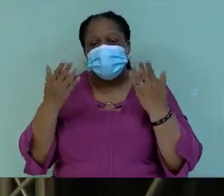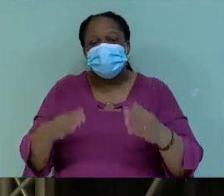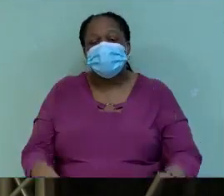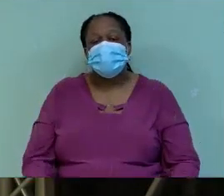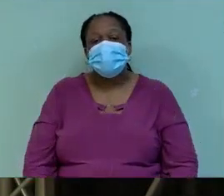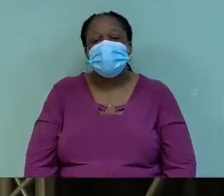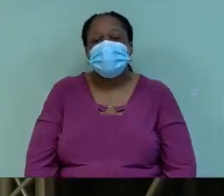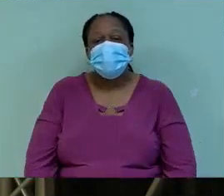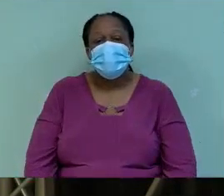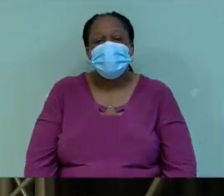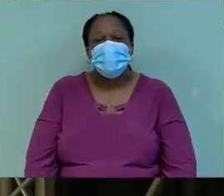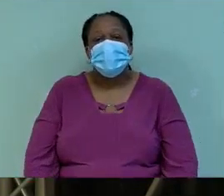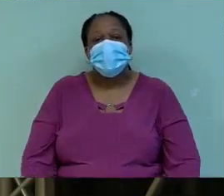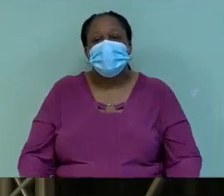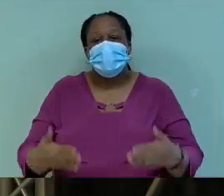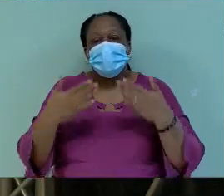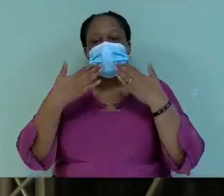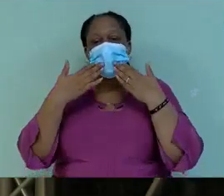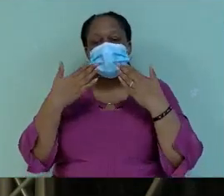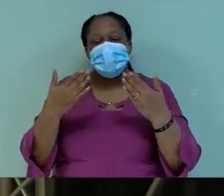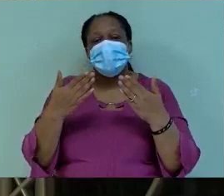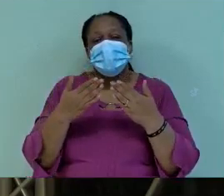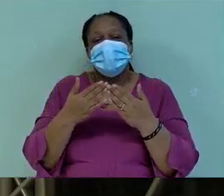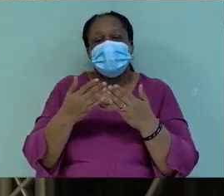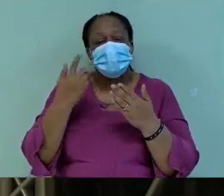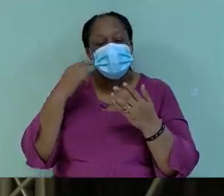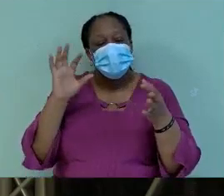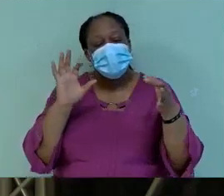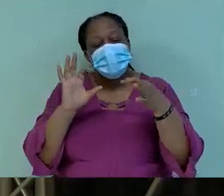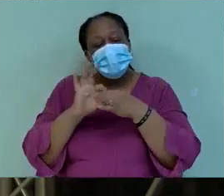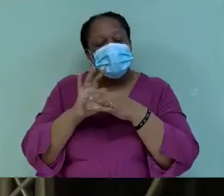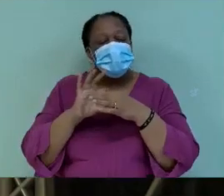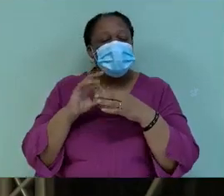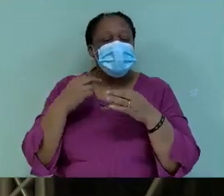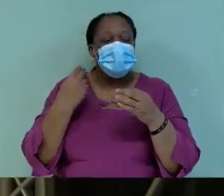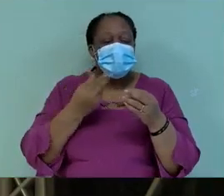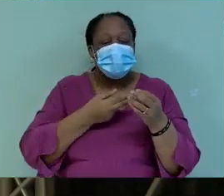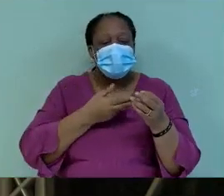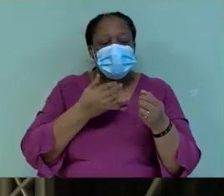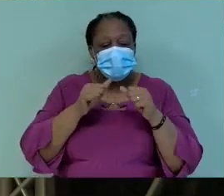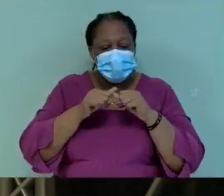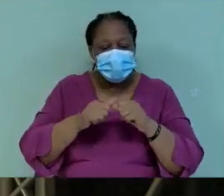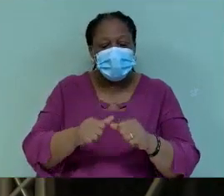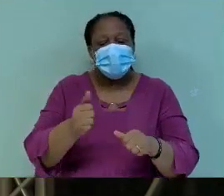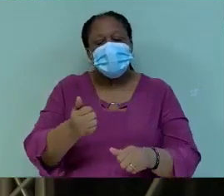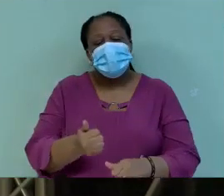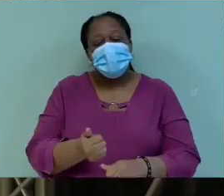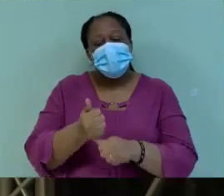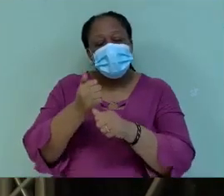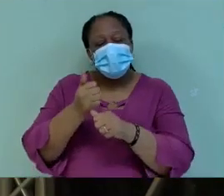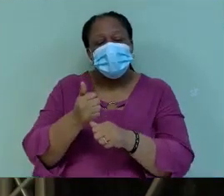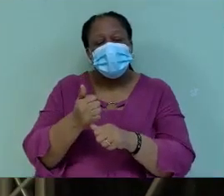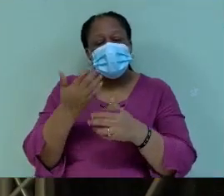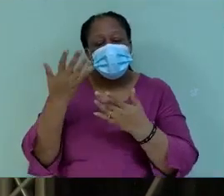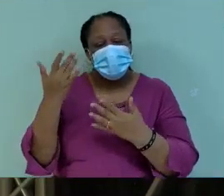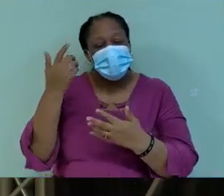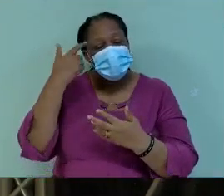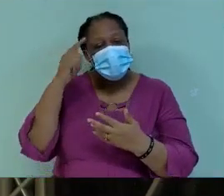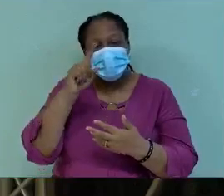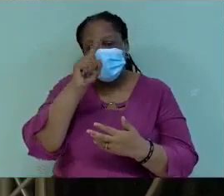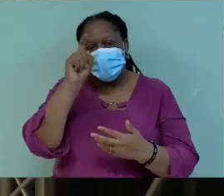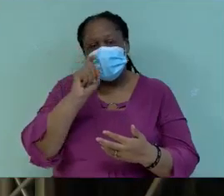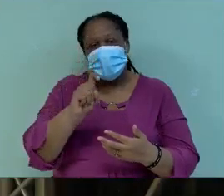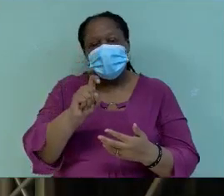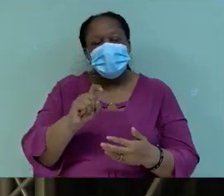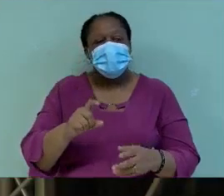you. Again, thank you for joining us. Thank you for your continued support, and we look forward to your questions